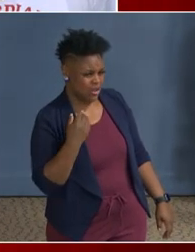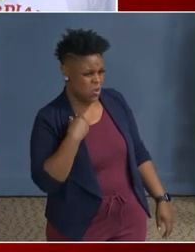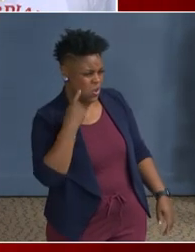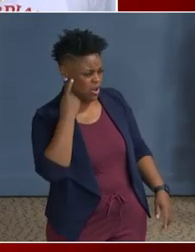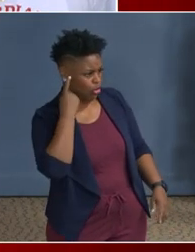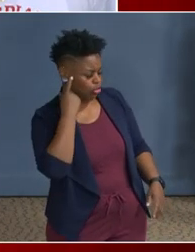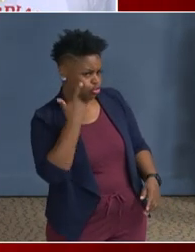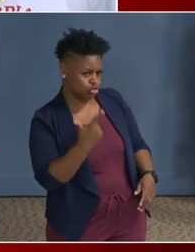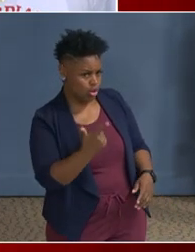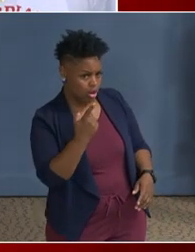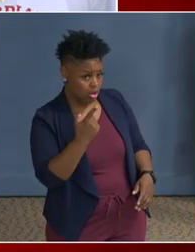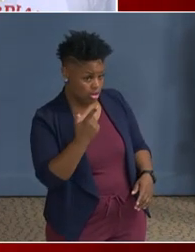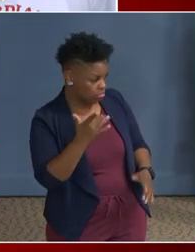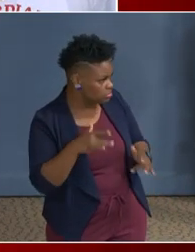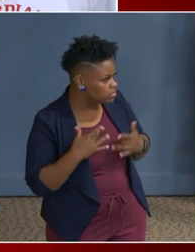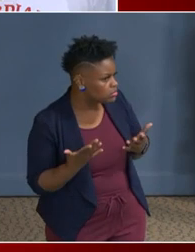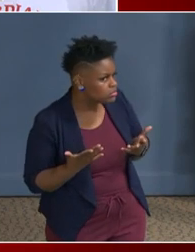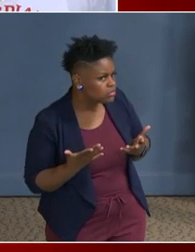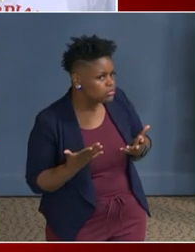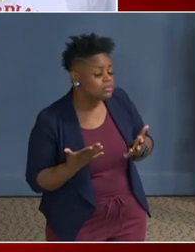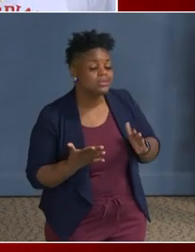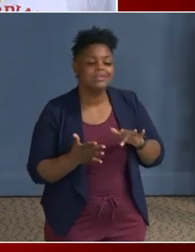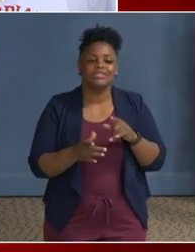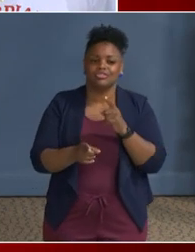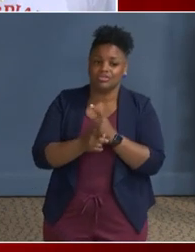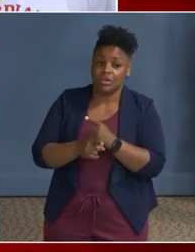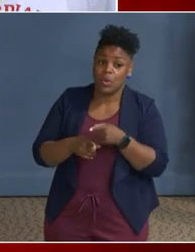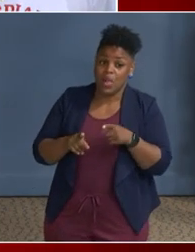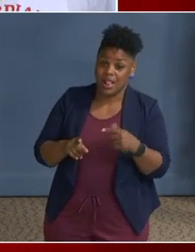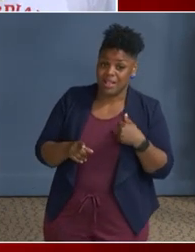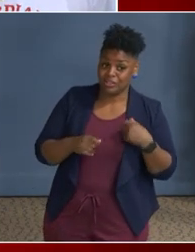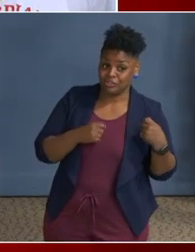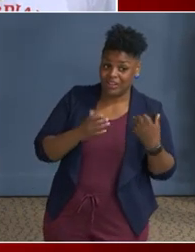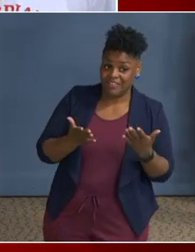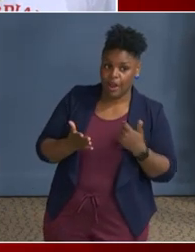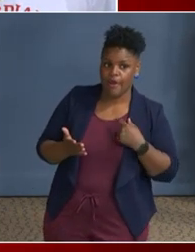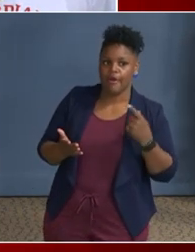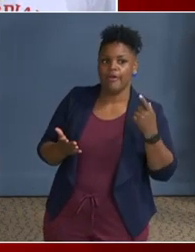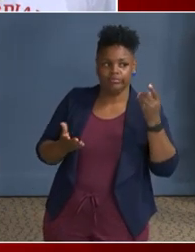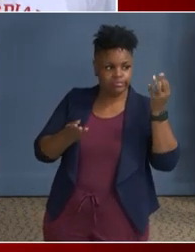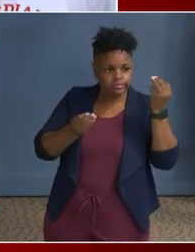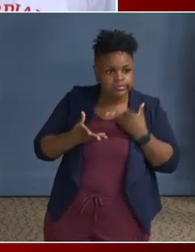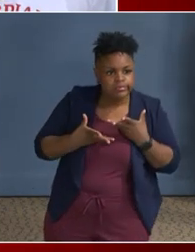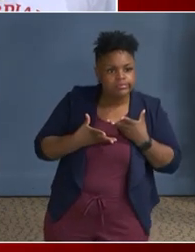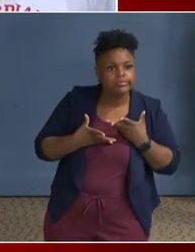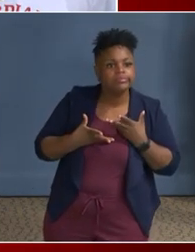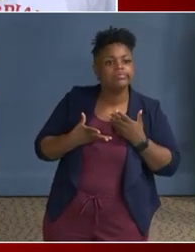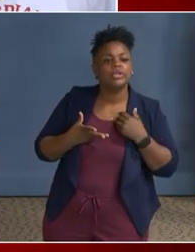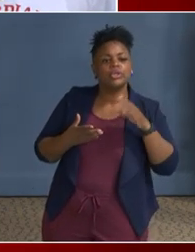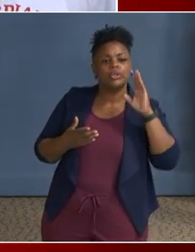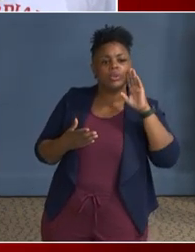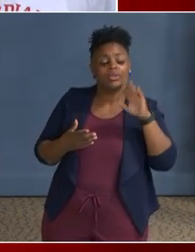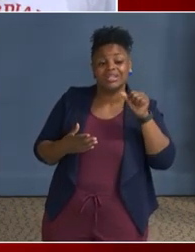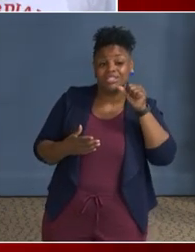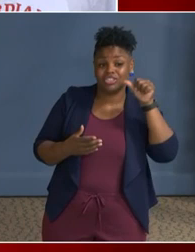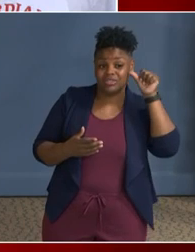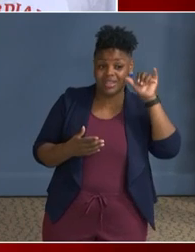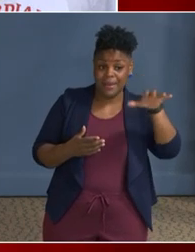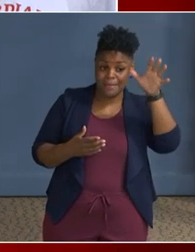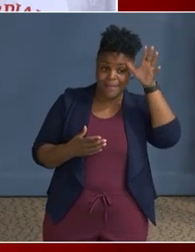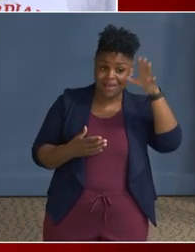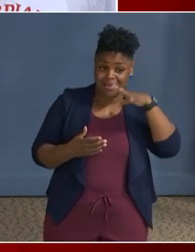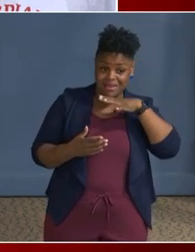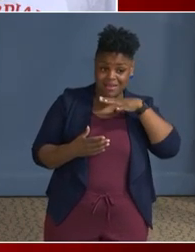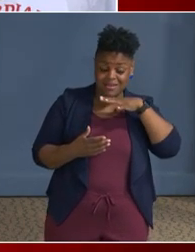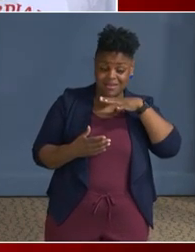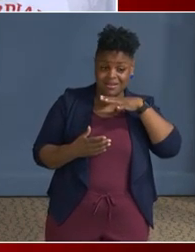serious shooting working right now on Martin Luther King at the intersection of Talbot. I know it's an adult male, or at least he's been described as